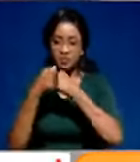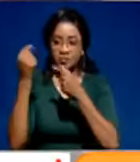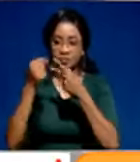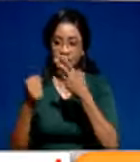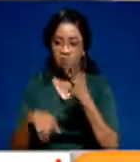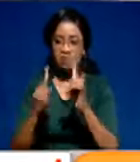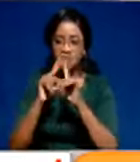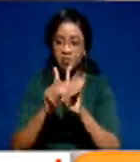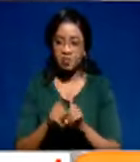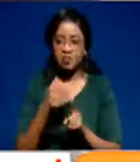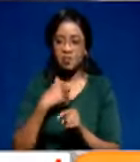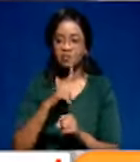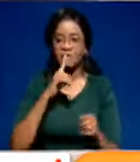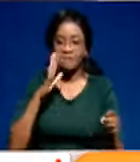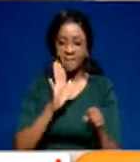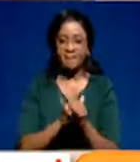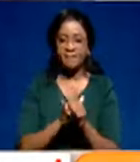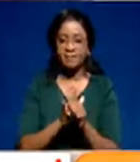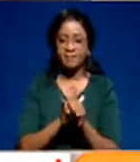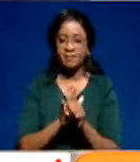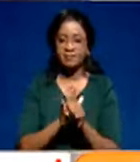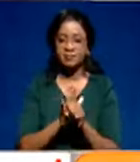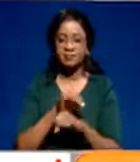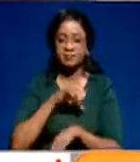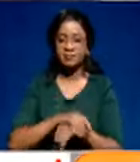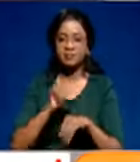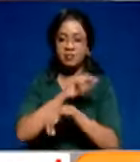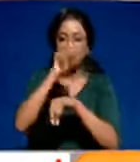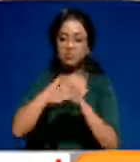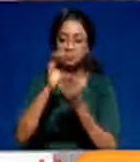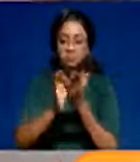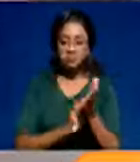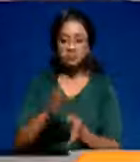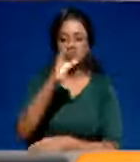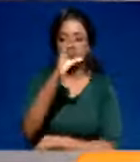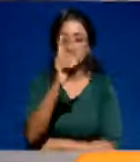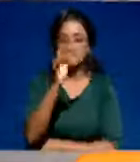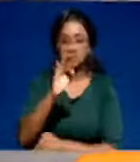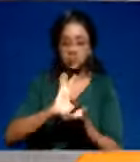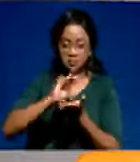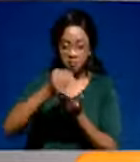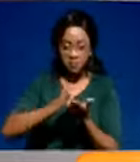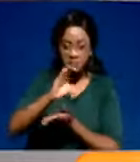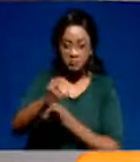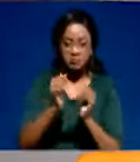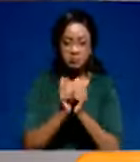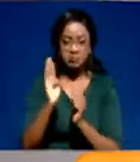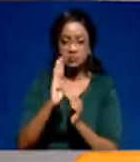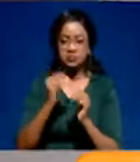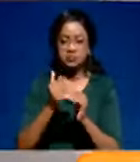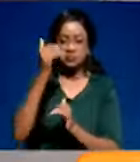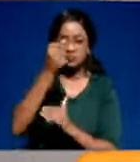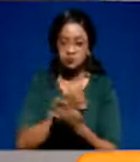also the very firm commitment from the National Treasury that NG CDF will be disbursed at the rate of 10 billion